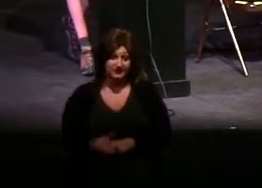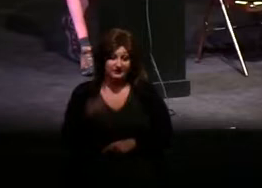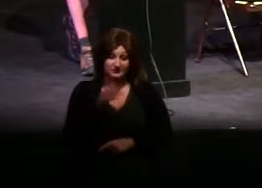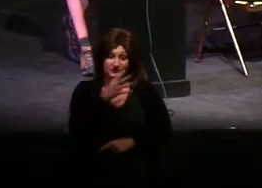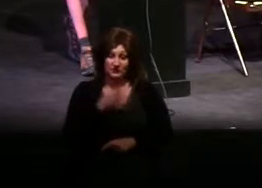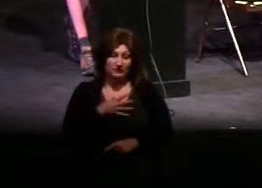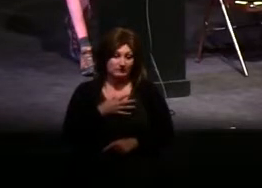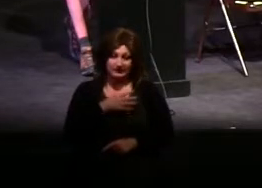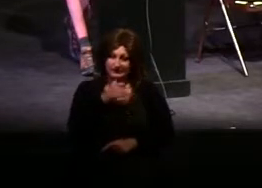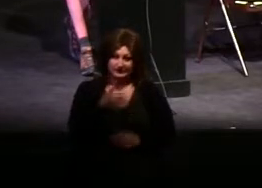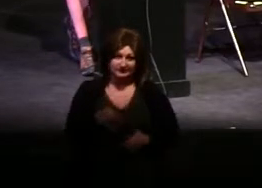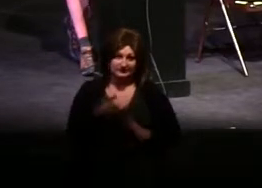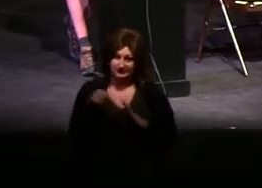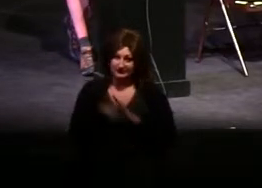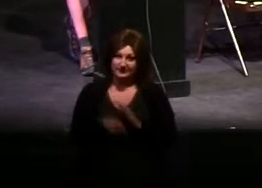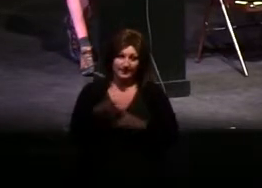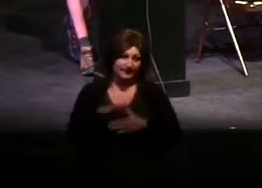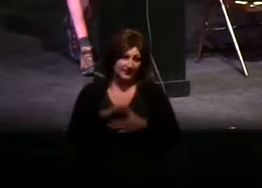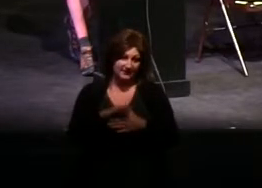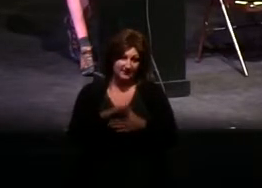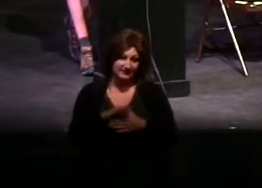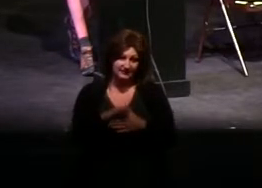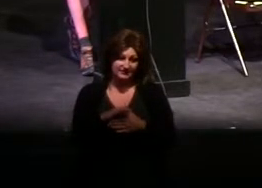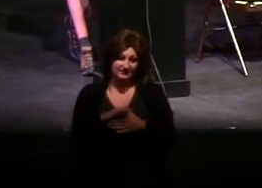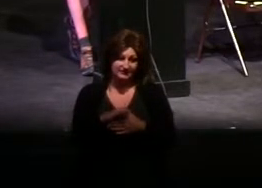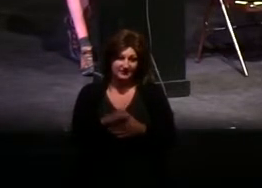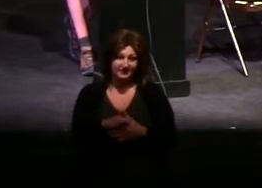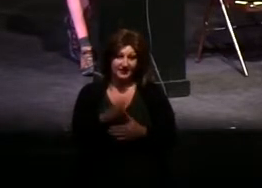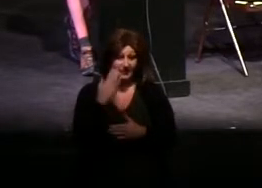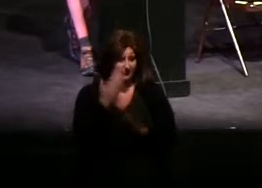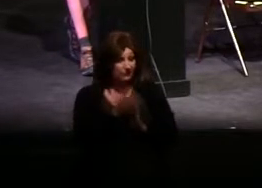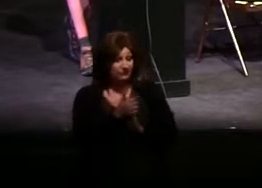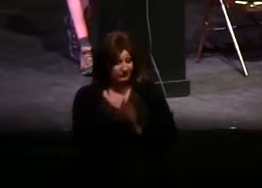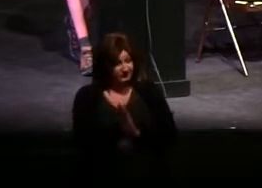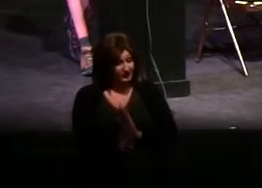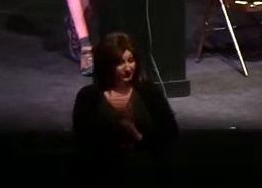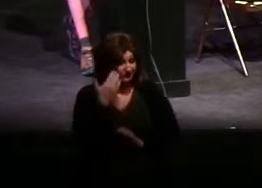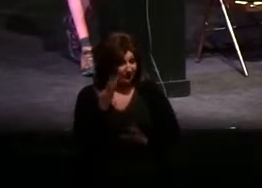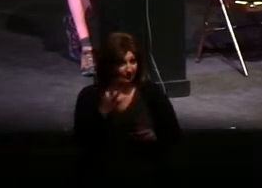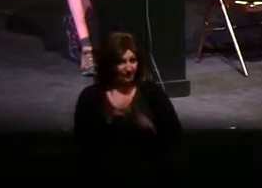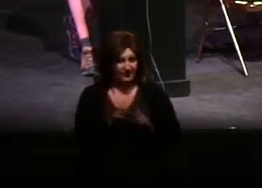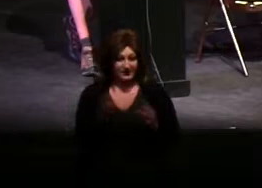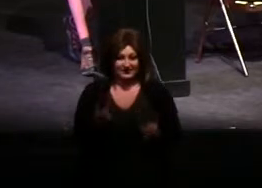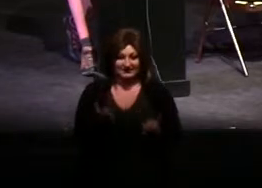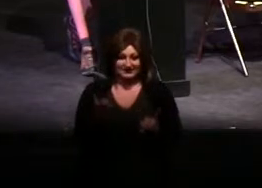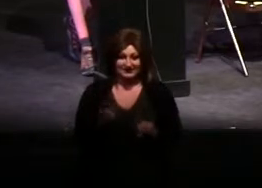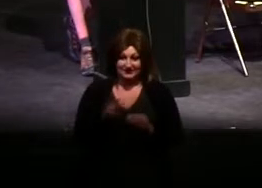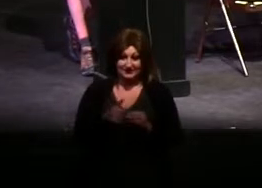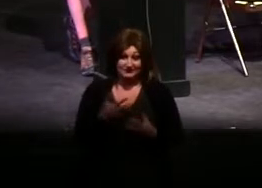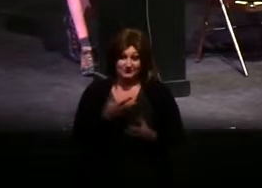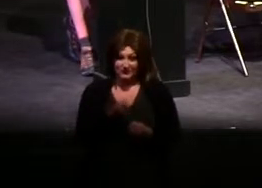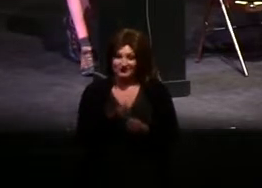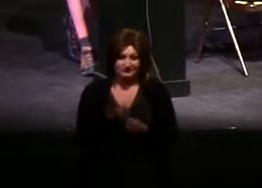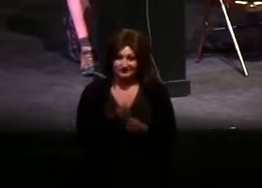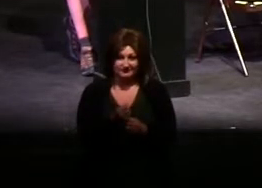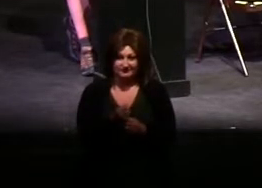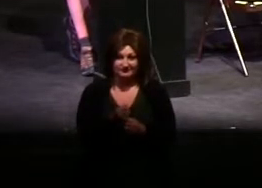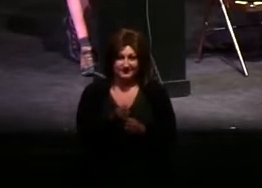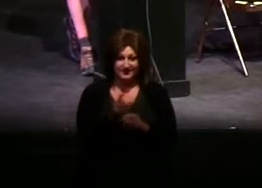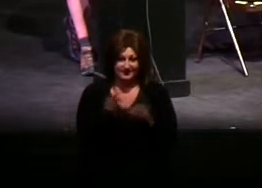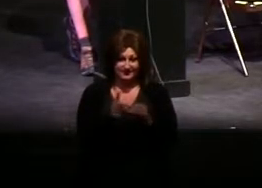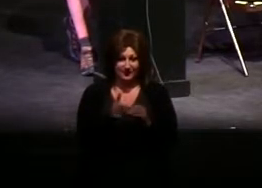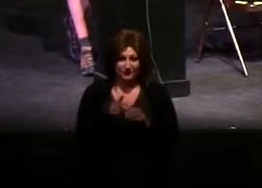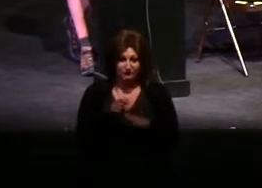were not permitted to butcher meat. "I know you are skilled," he added, "but this is not a matter of trust, it's a matter